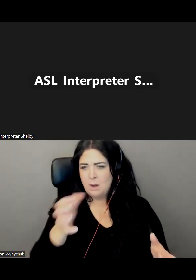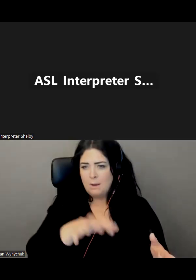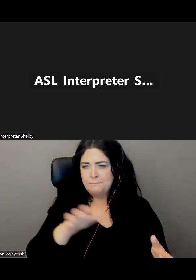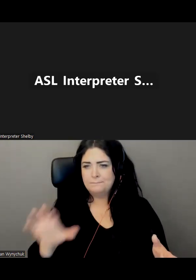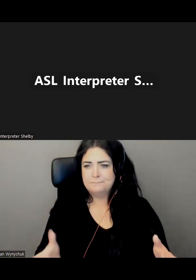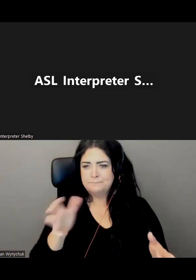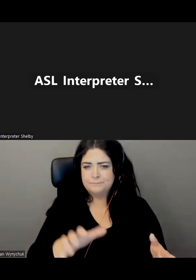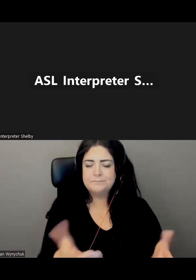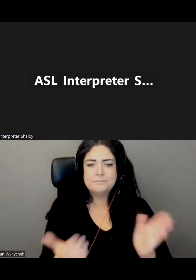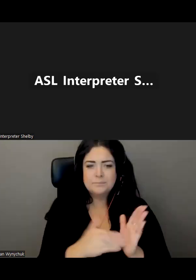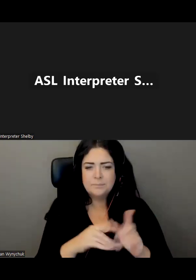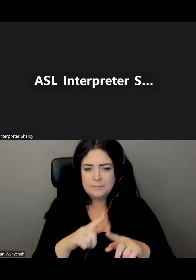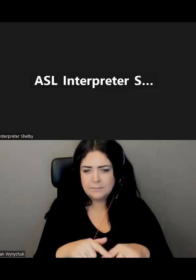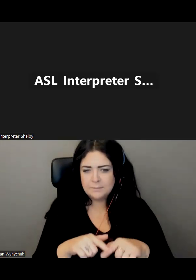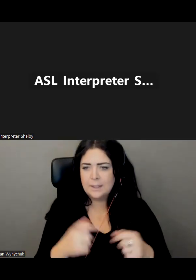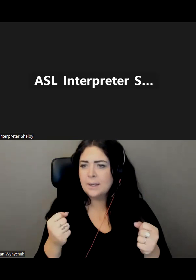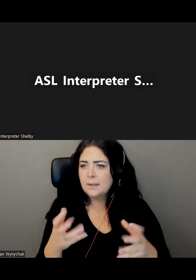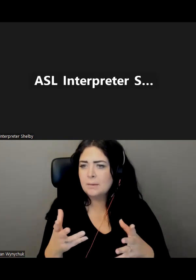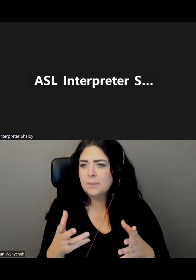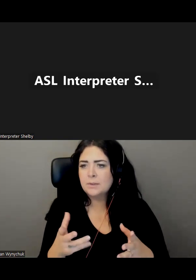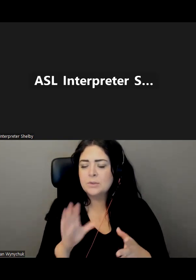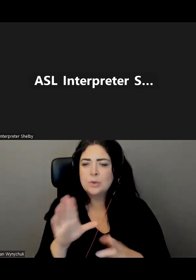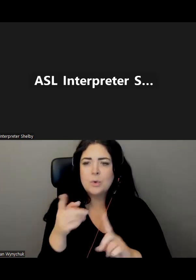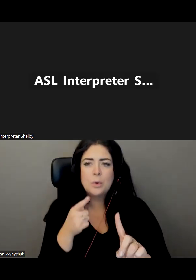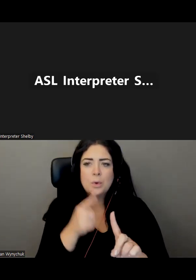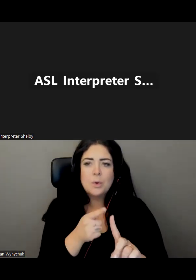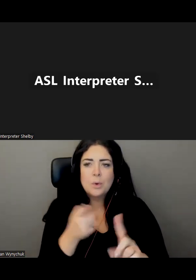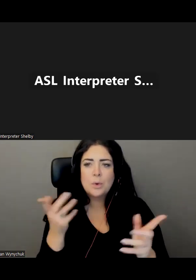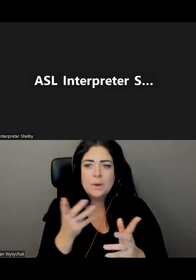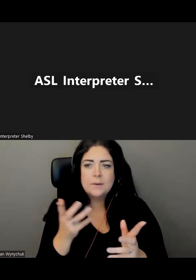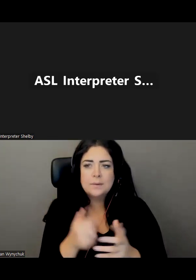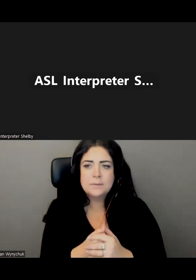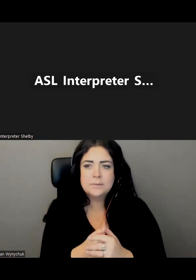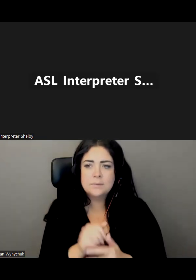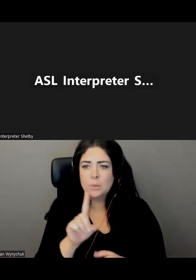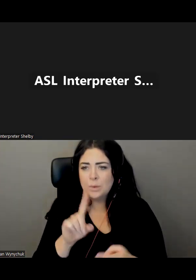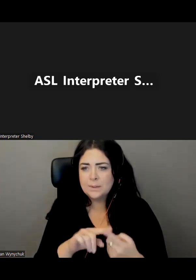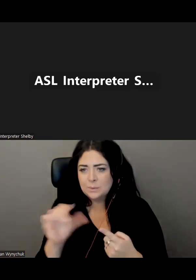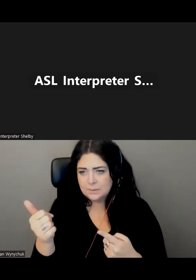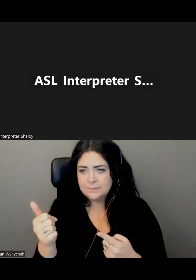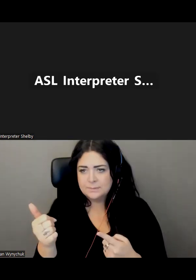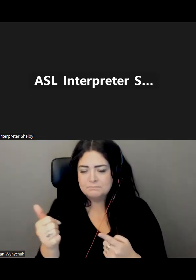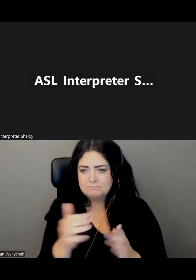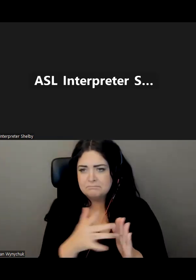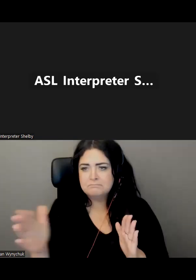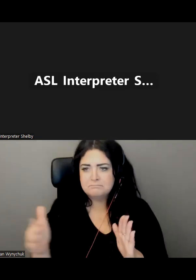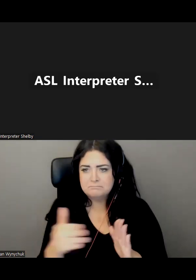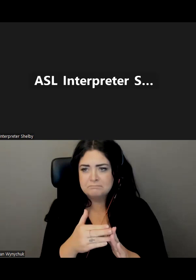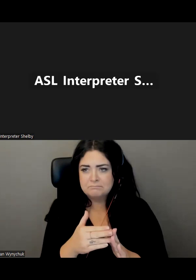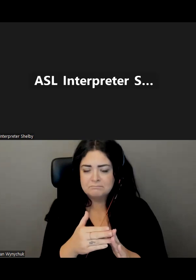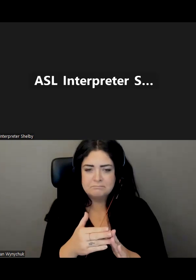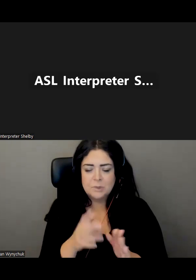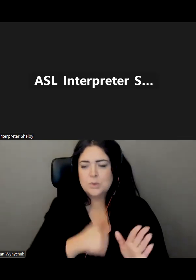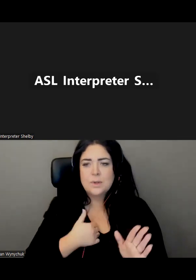just depends on how much. Your goal is probably 1 to 10. That's the ratio you're going to want